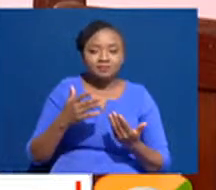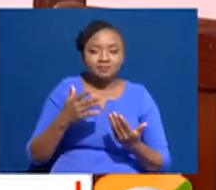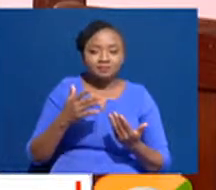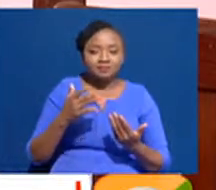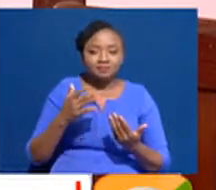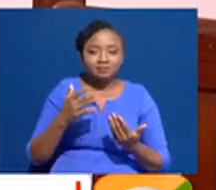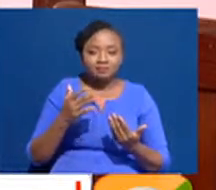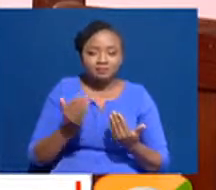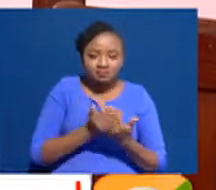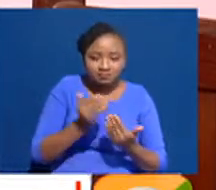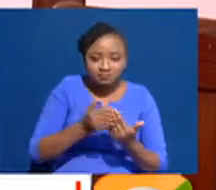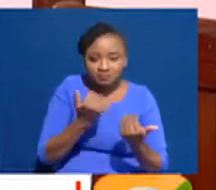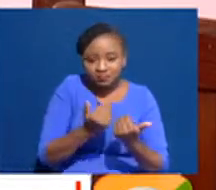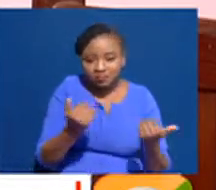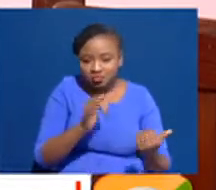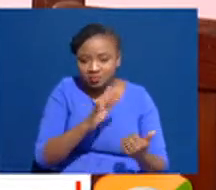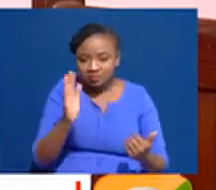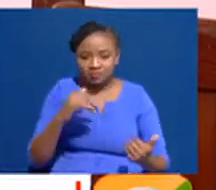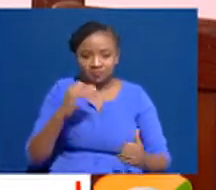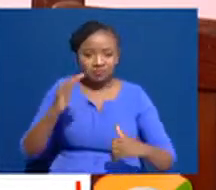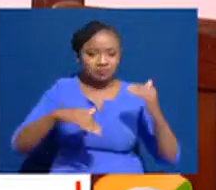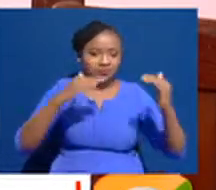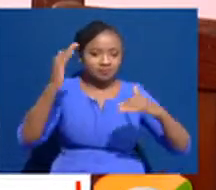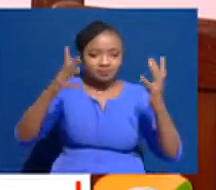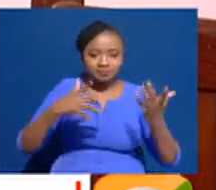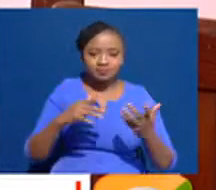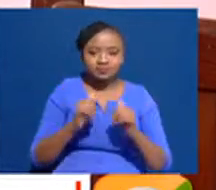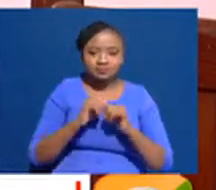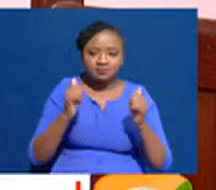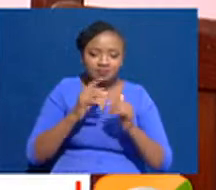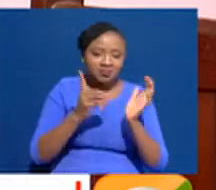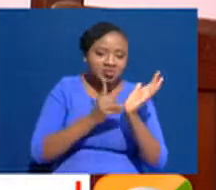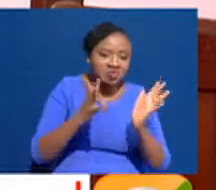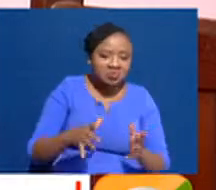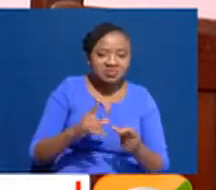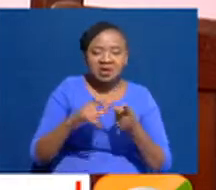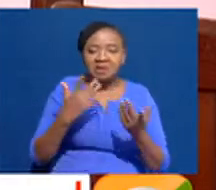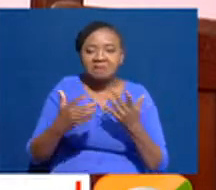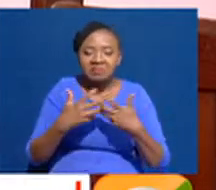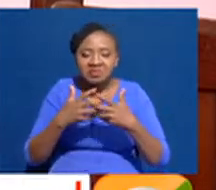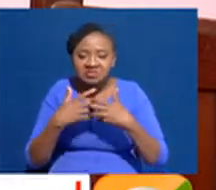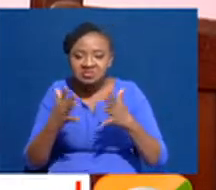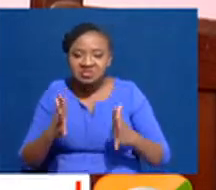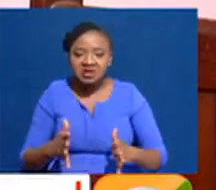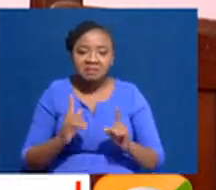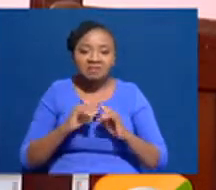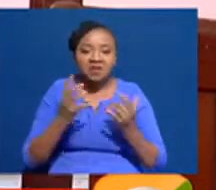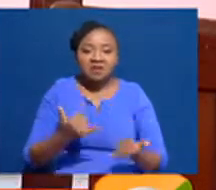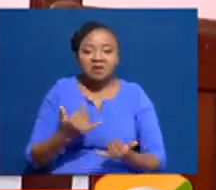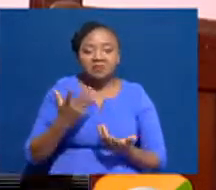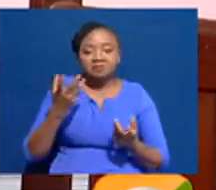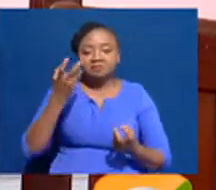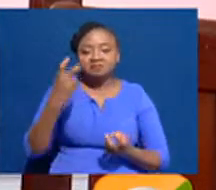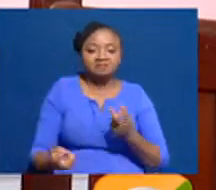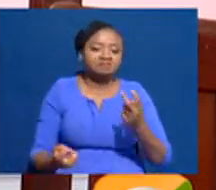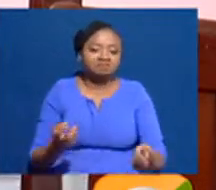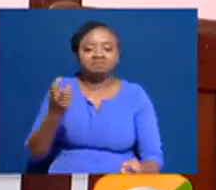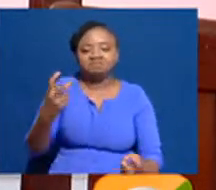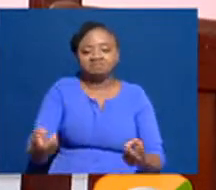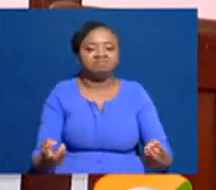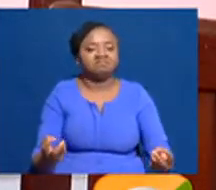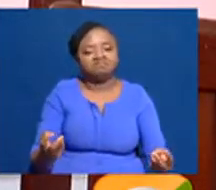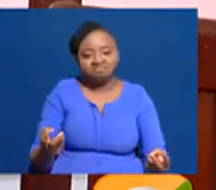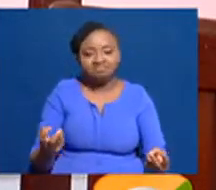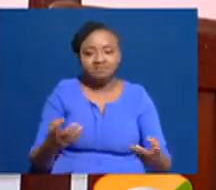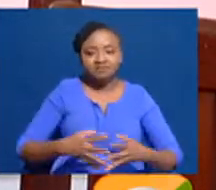become engineers, to become doctors. Sad enough, they are sleeping with corpses